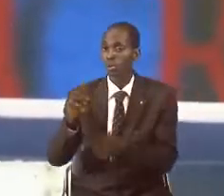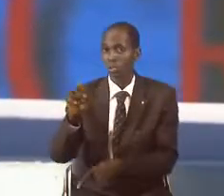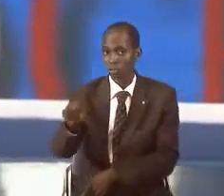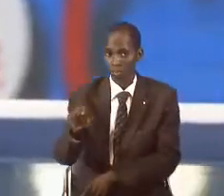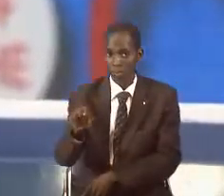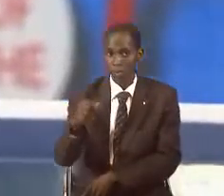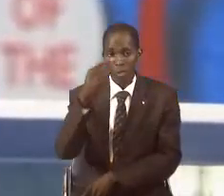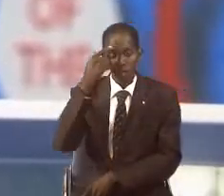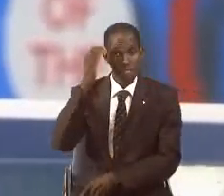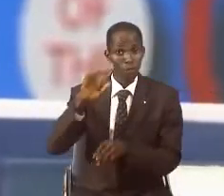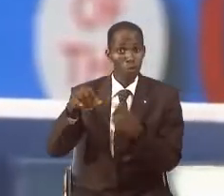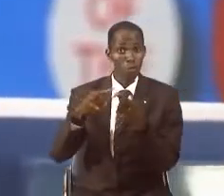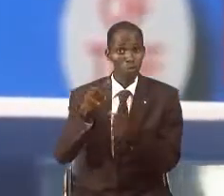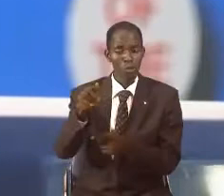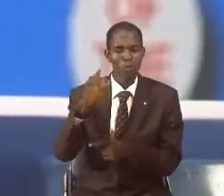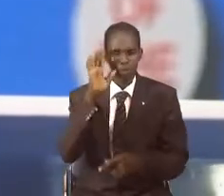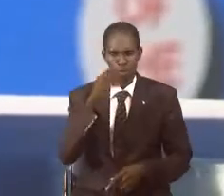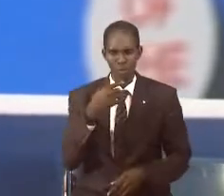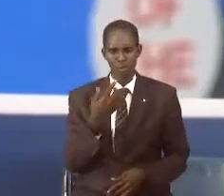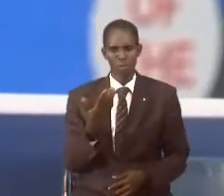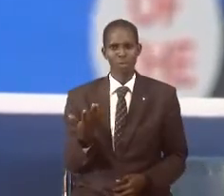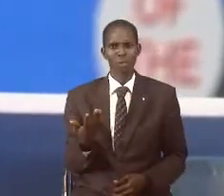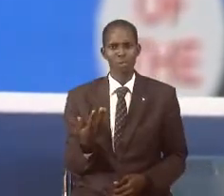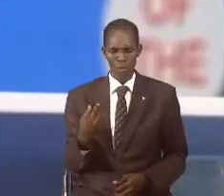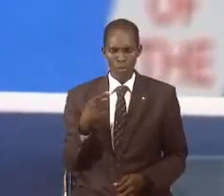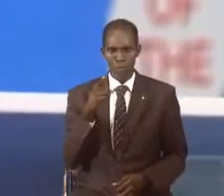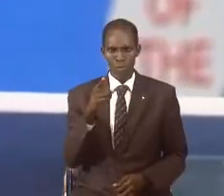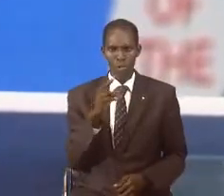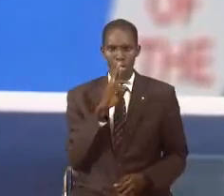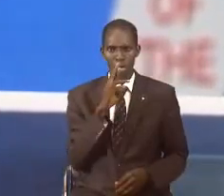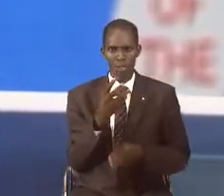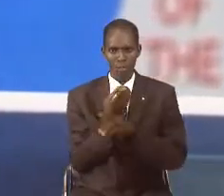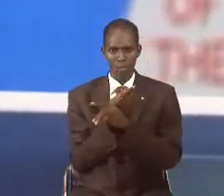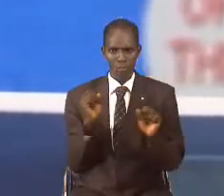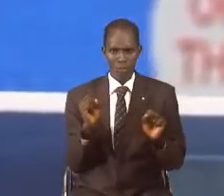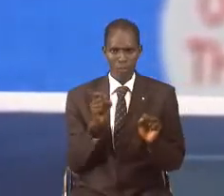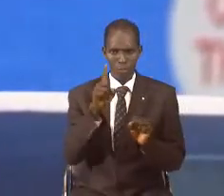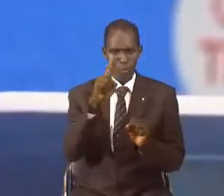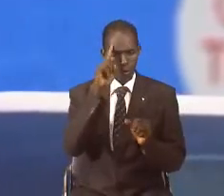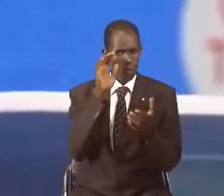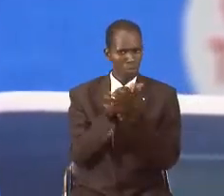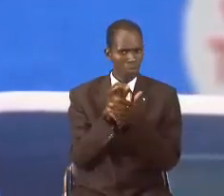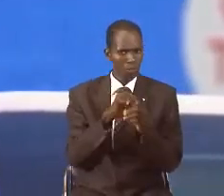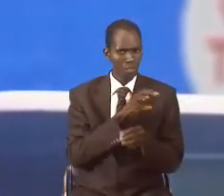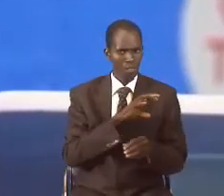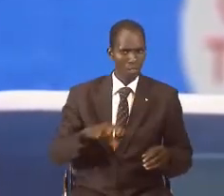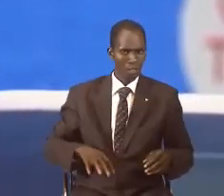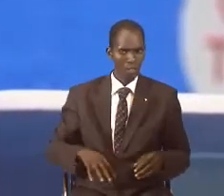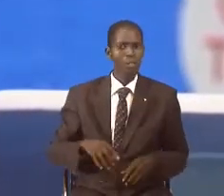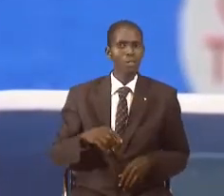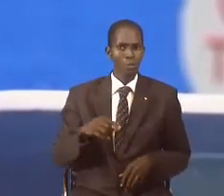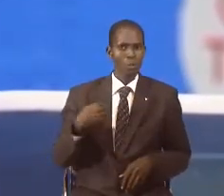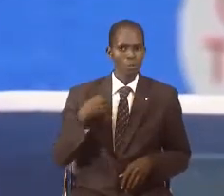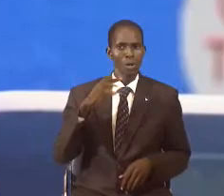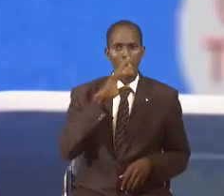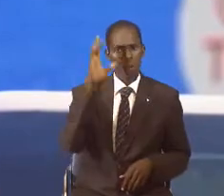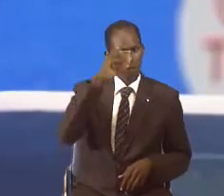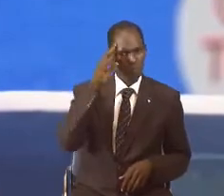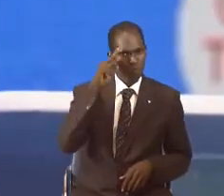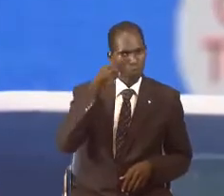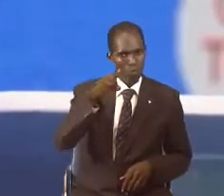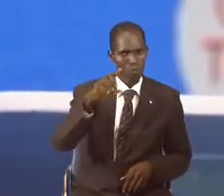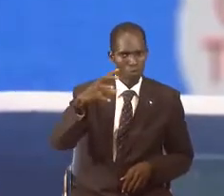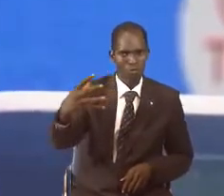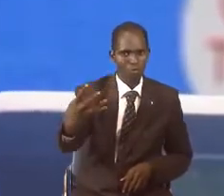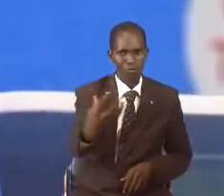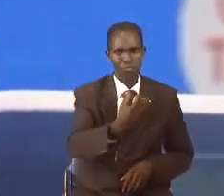could not go to him. If they went to him, he'll say, you're a believer. You believe in Christ.